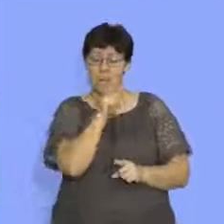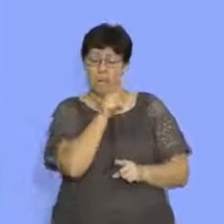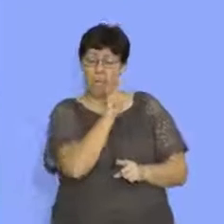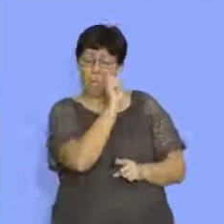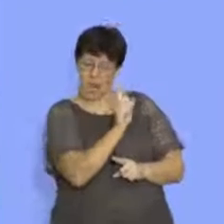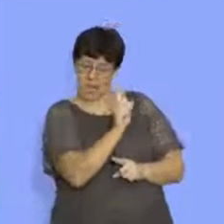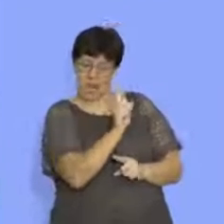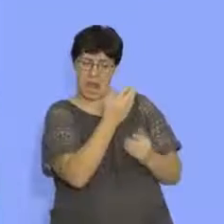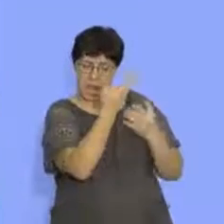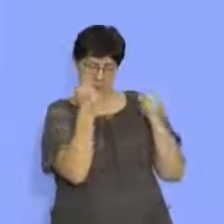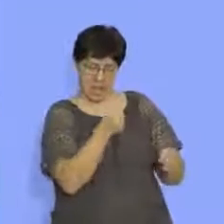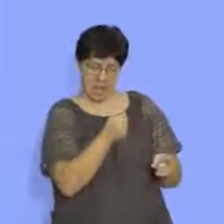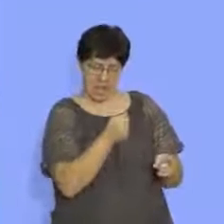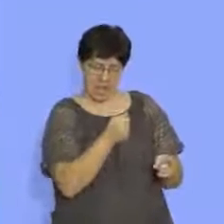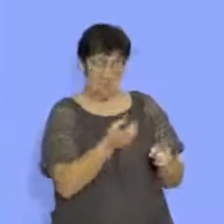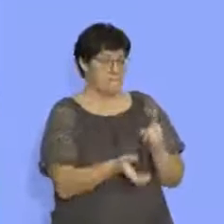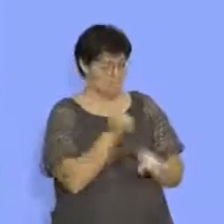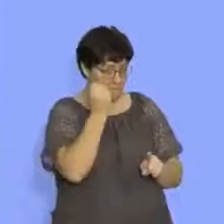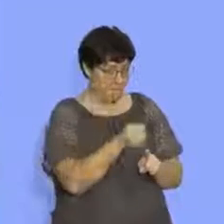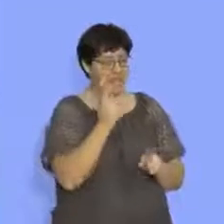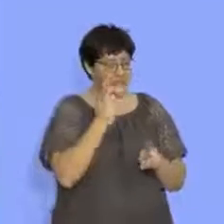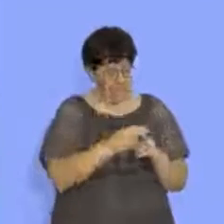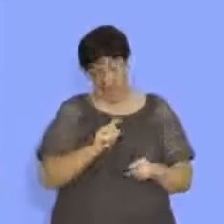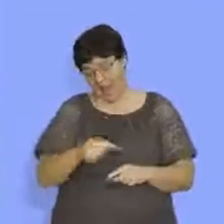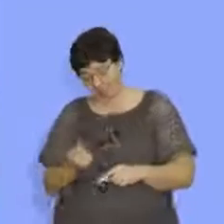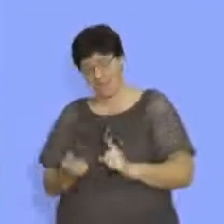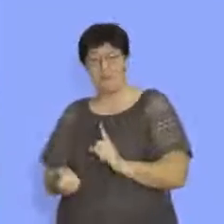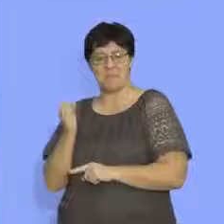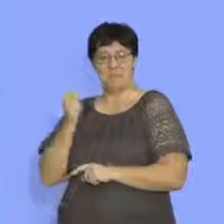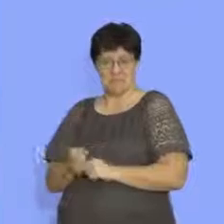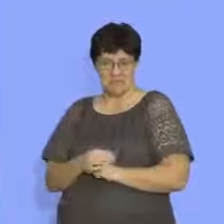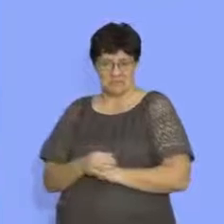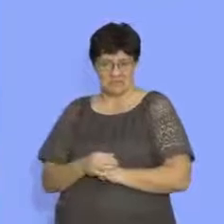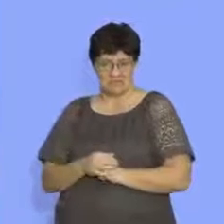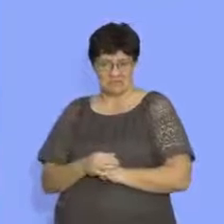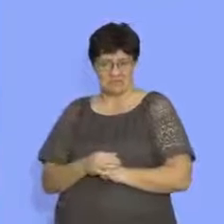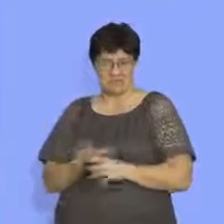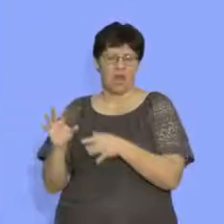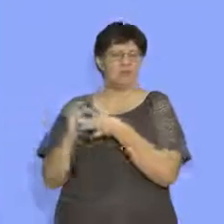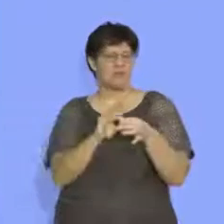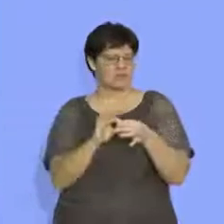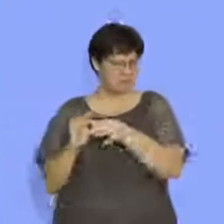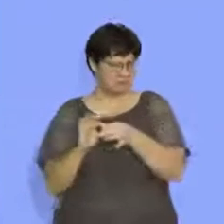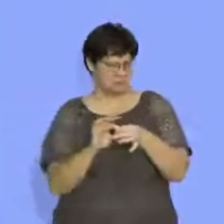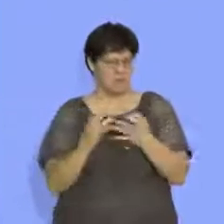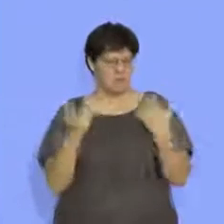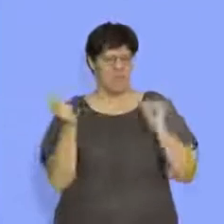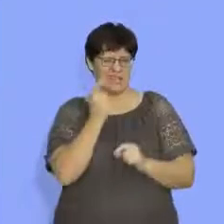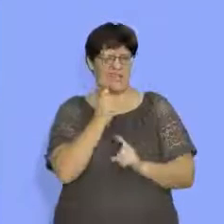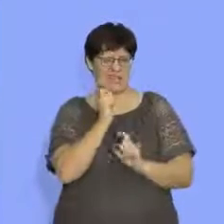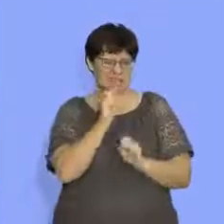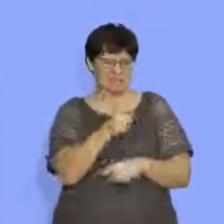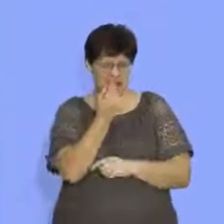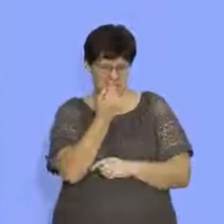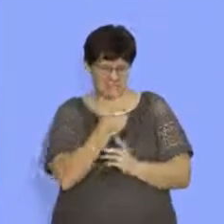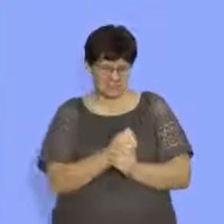one unknown first and then only finding the other unknown later, because they have a relationship that is a bit easier